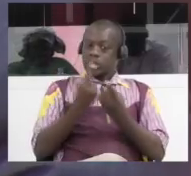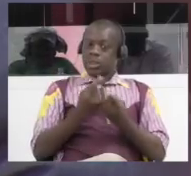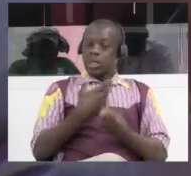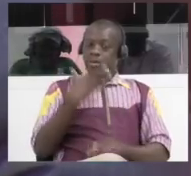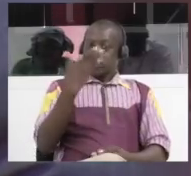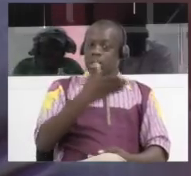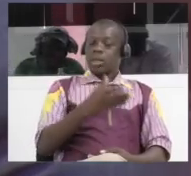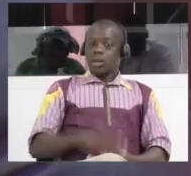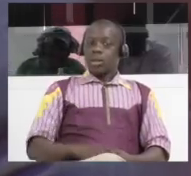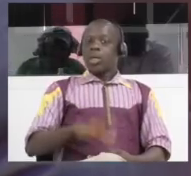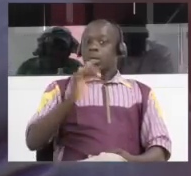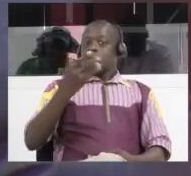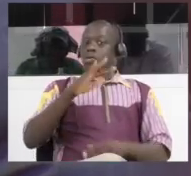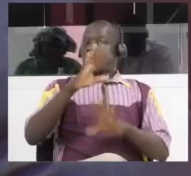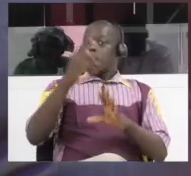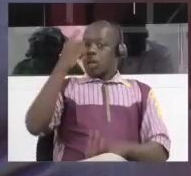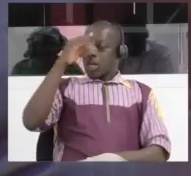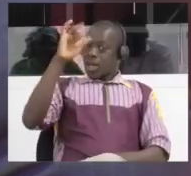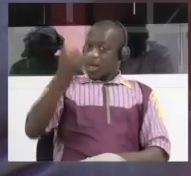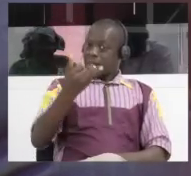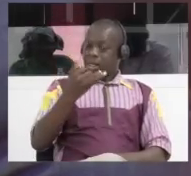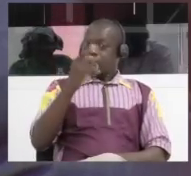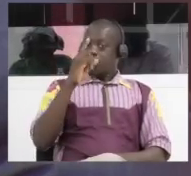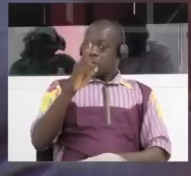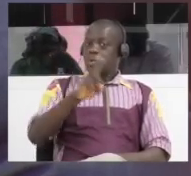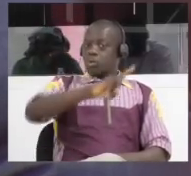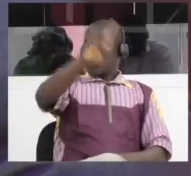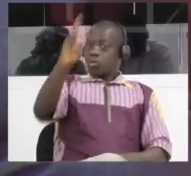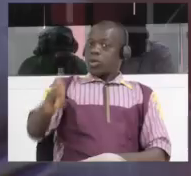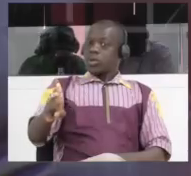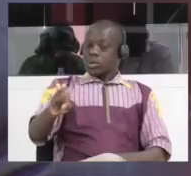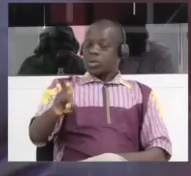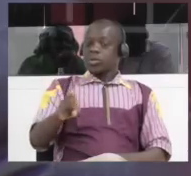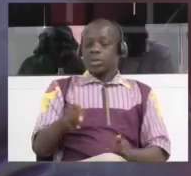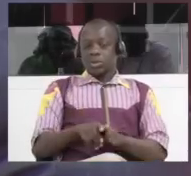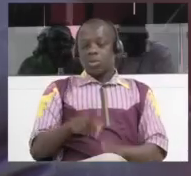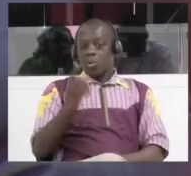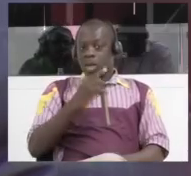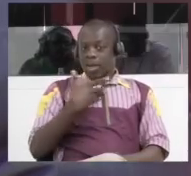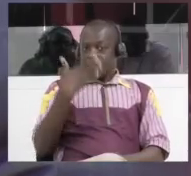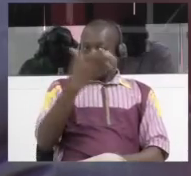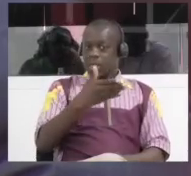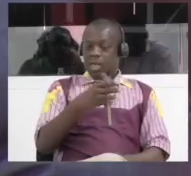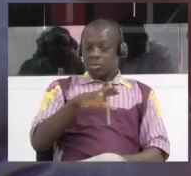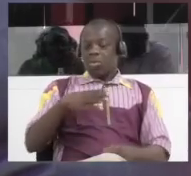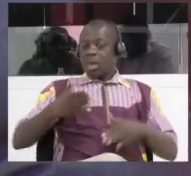was available. The question is whether what was available was satisfactory.